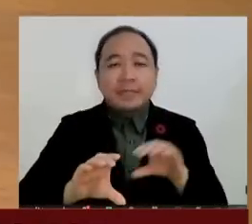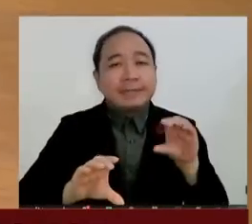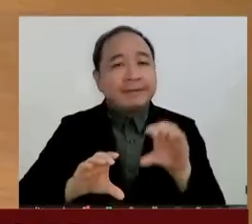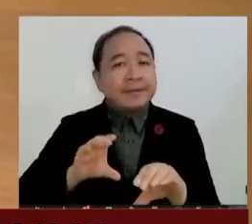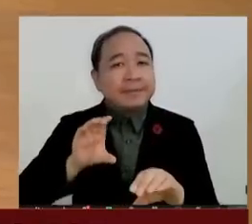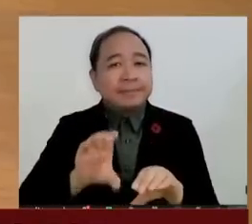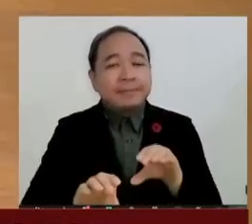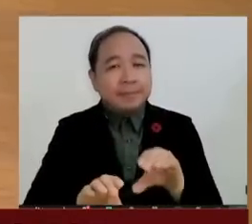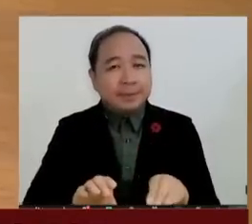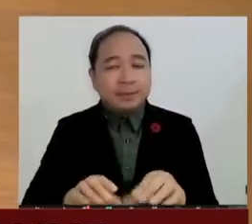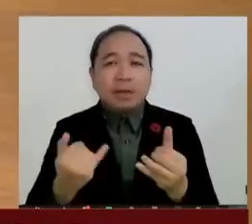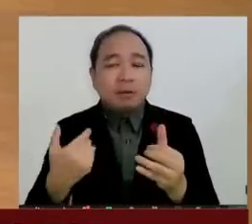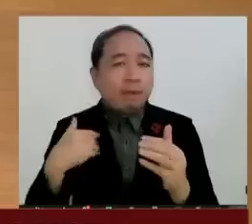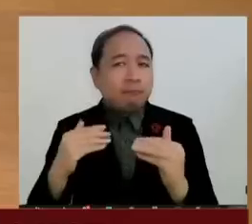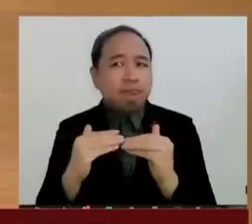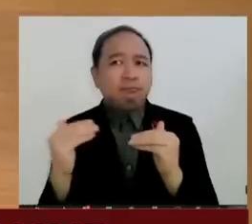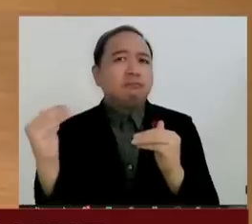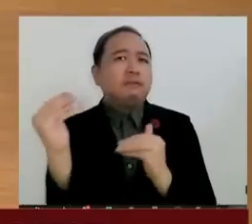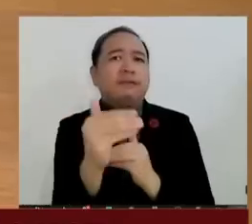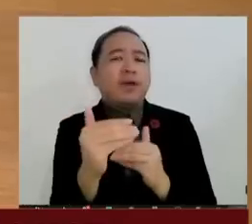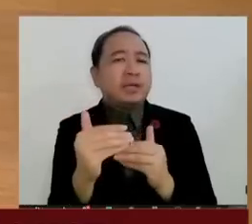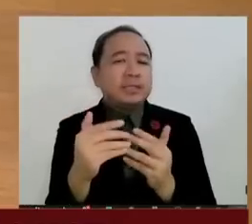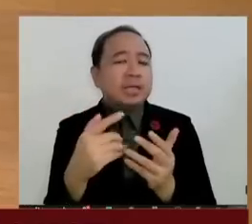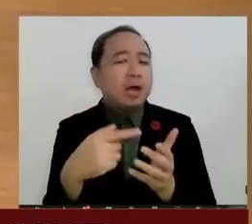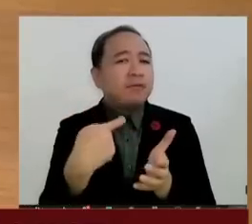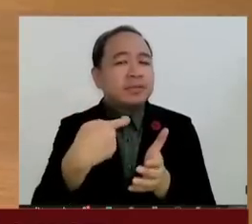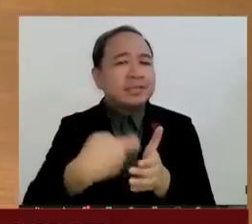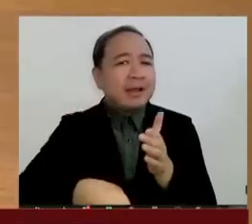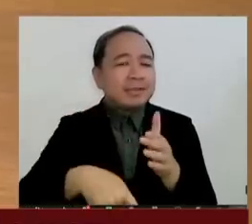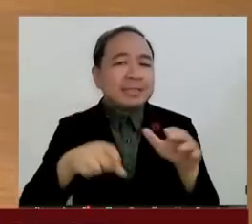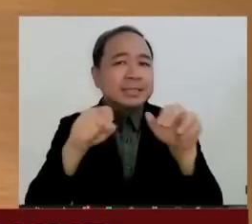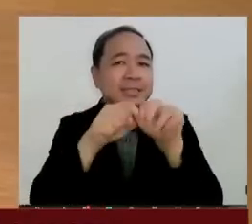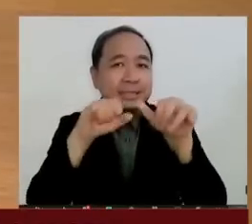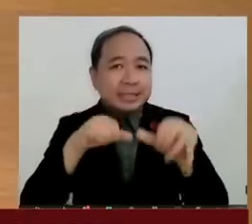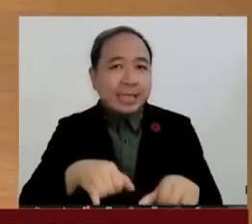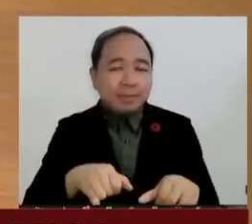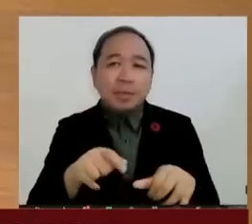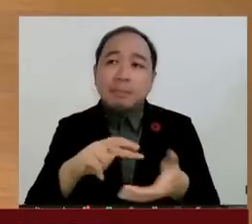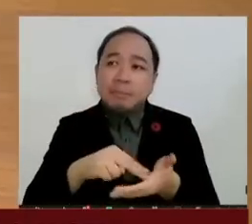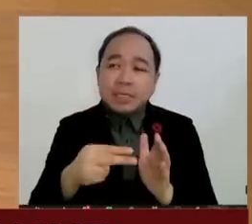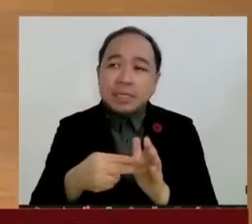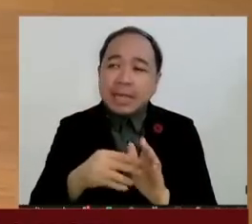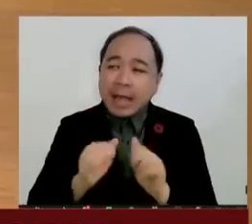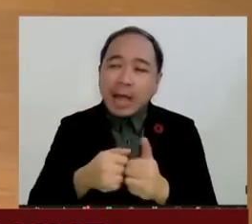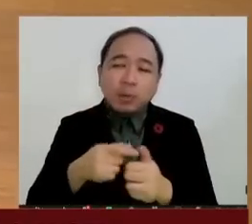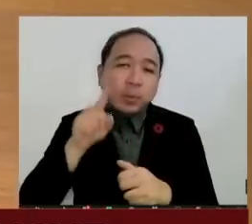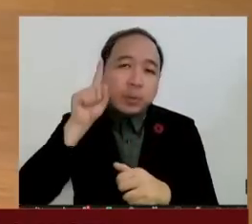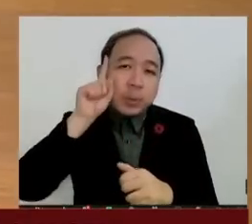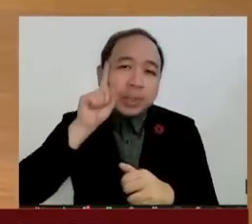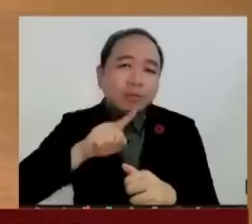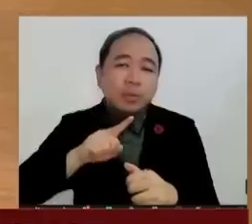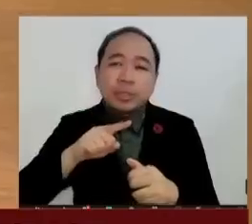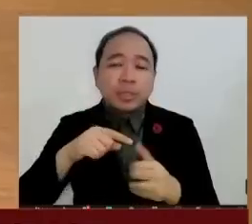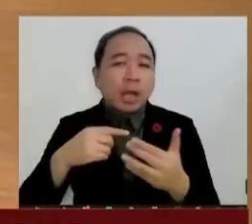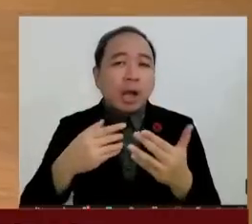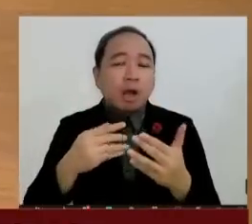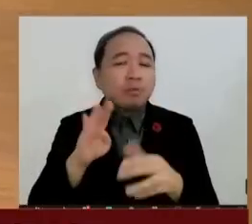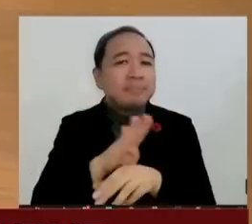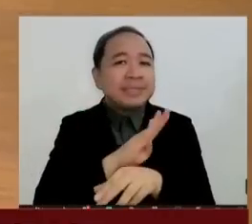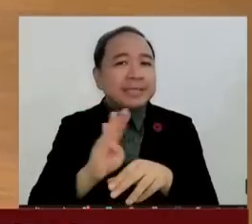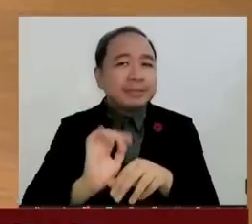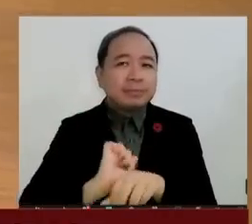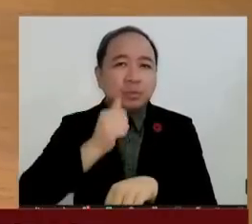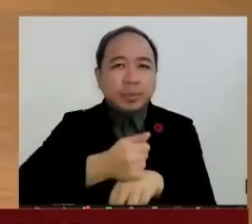rationalized system of taxation is a component of the ease of doing business. The CREATE law has made our corporate tax